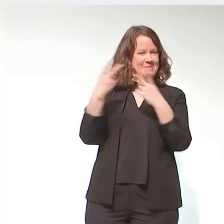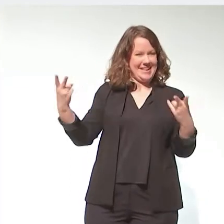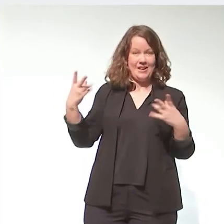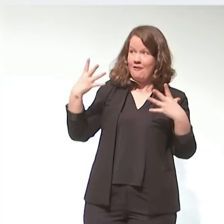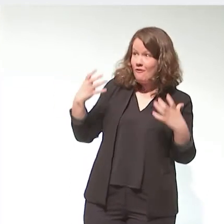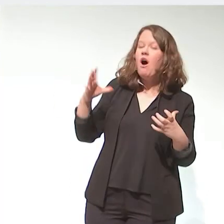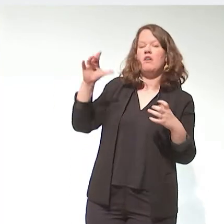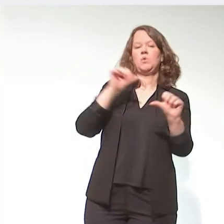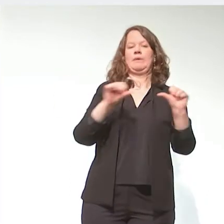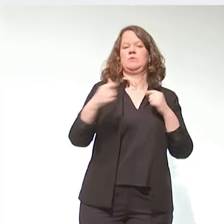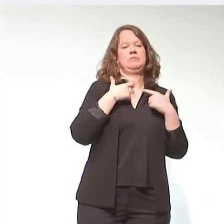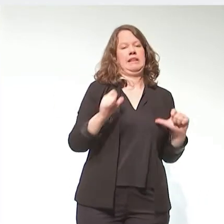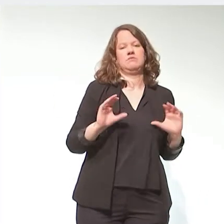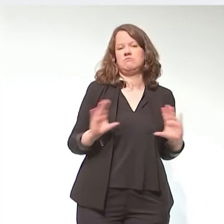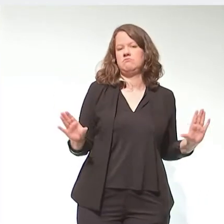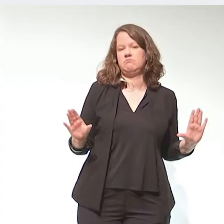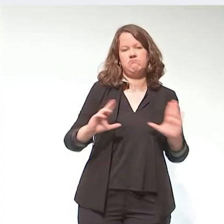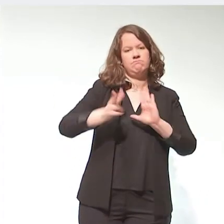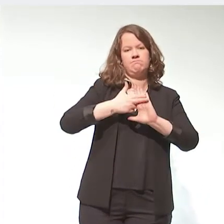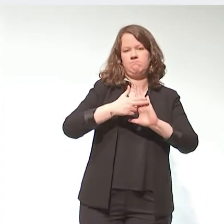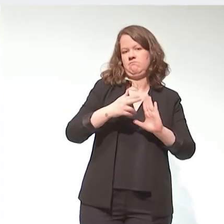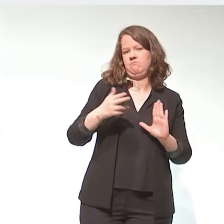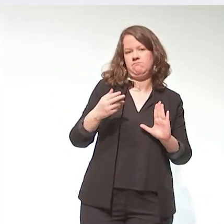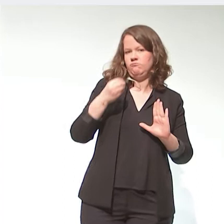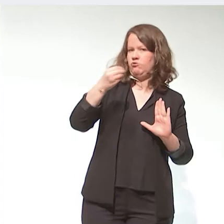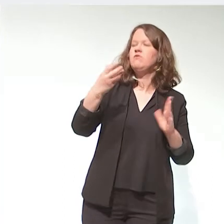accessibility must be